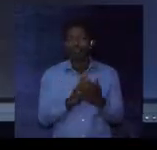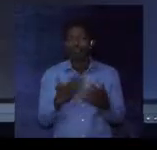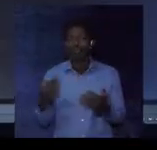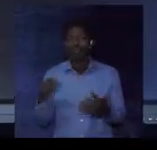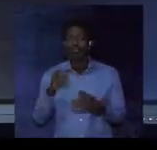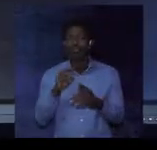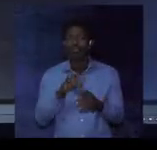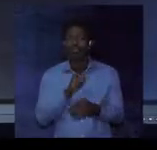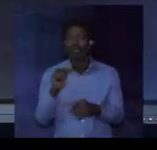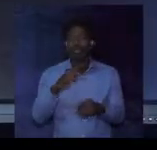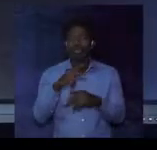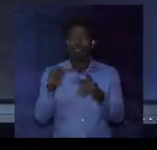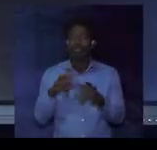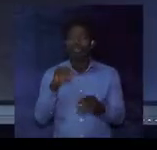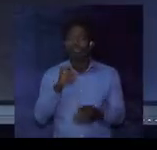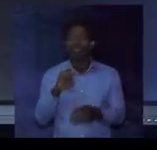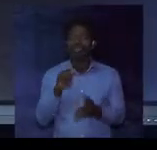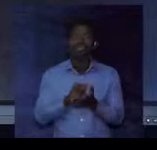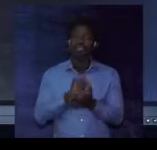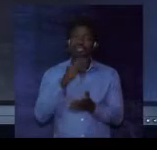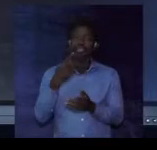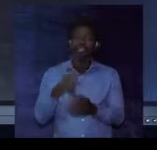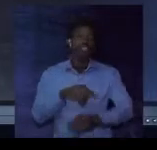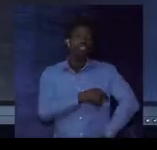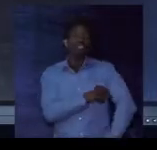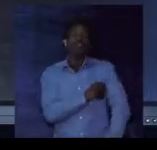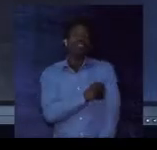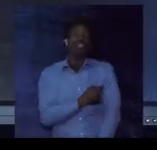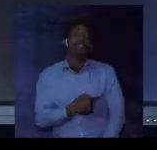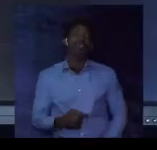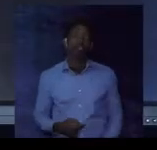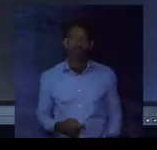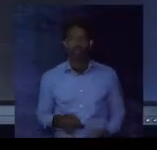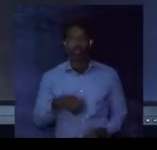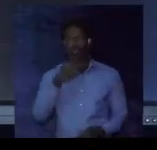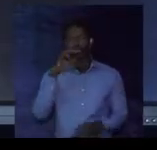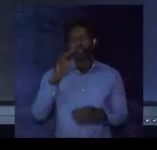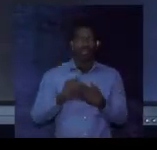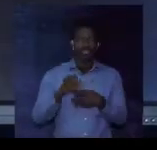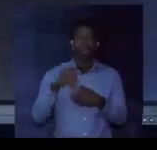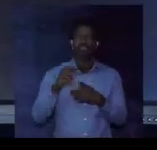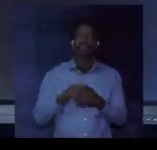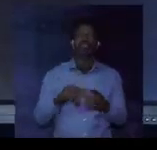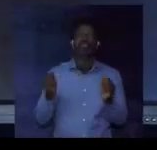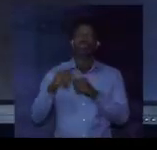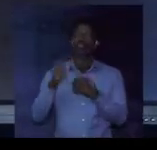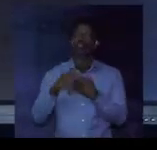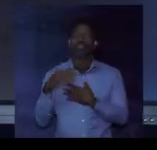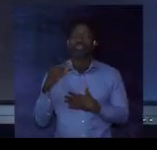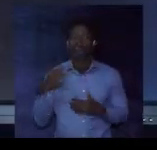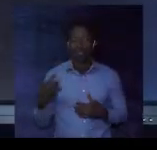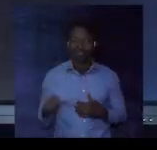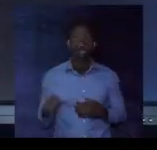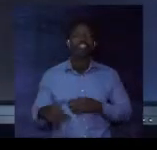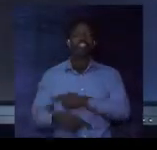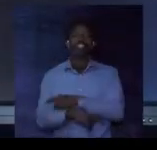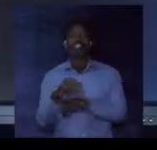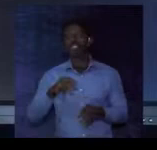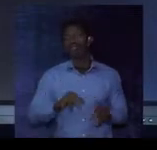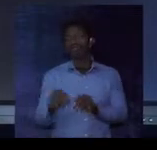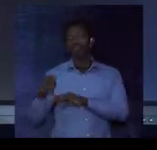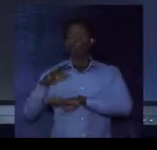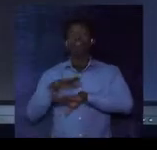hot something or a place is. That's the temperature. That is the hotness or coldness of the